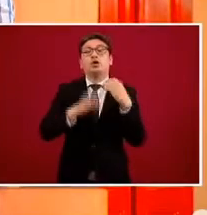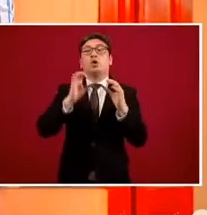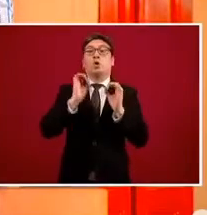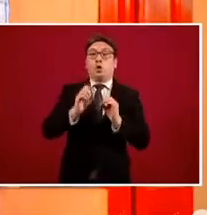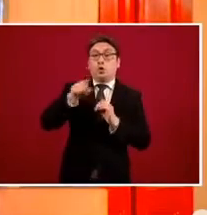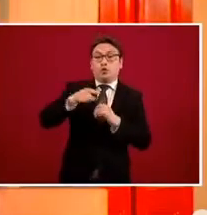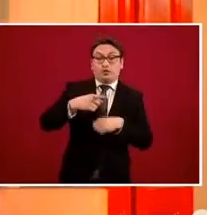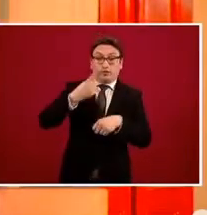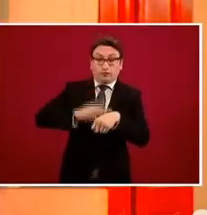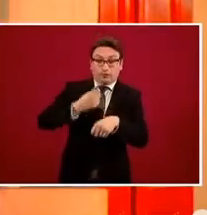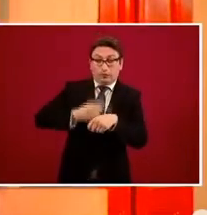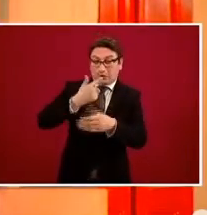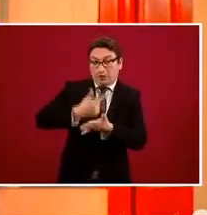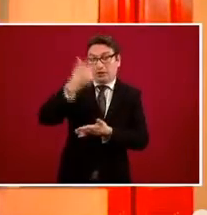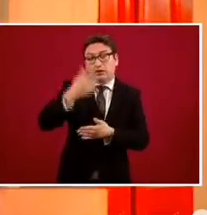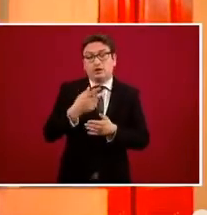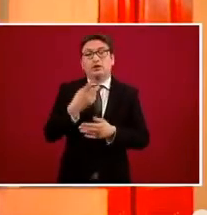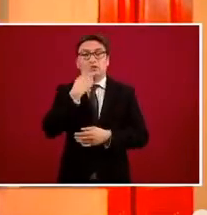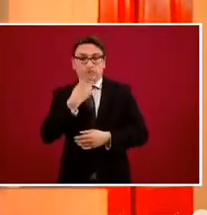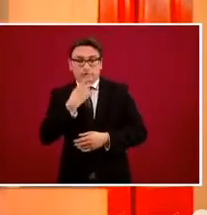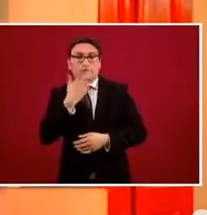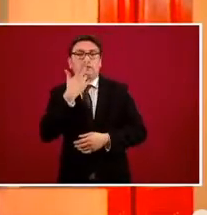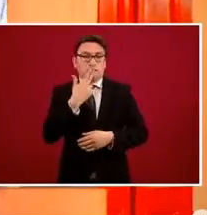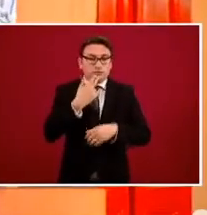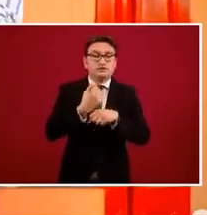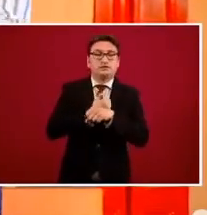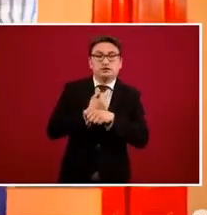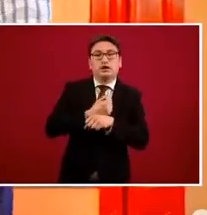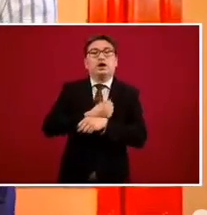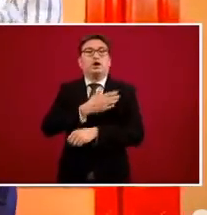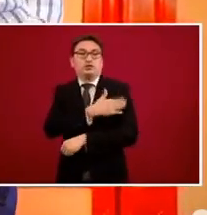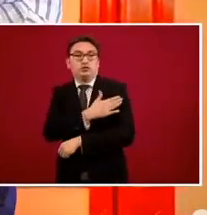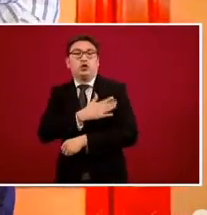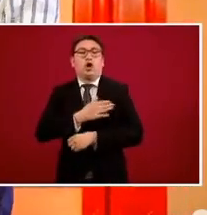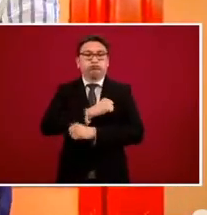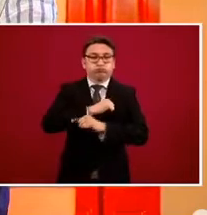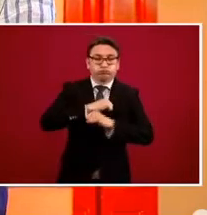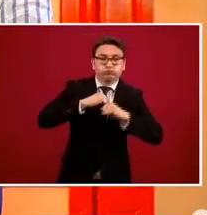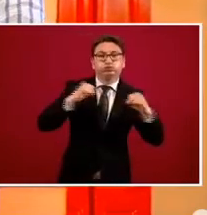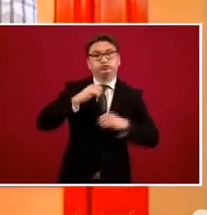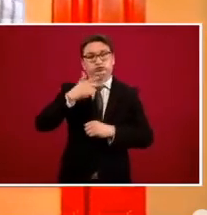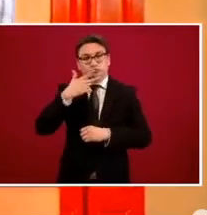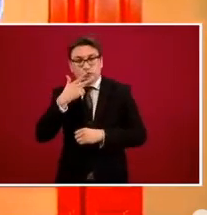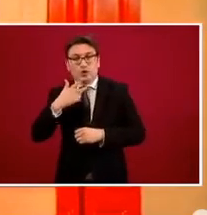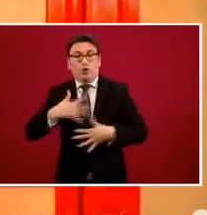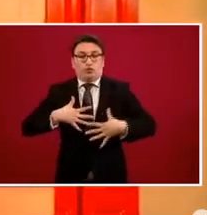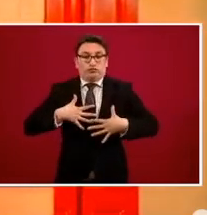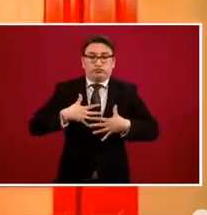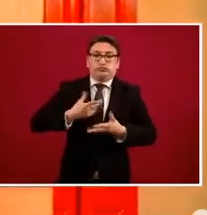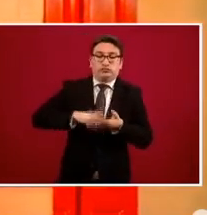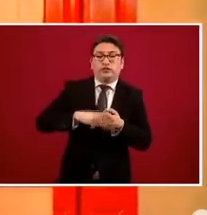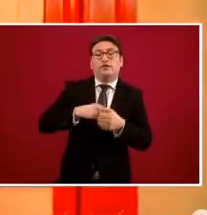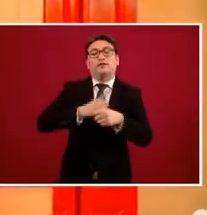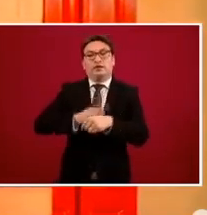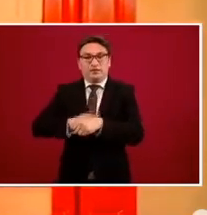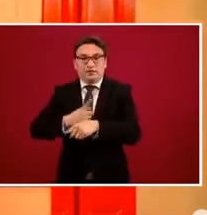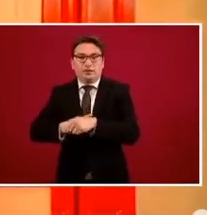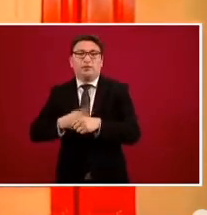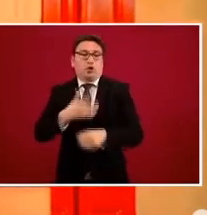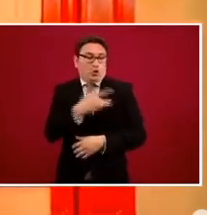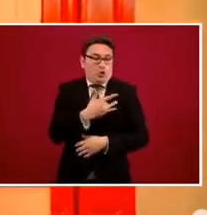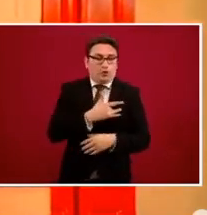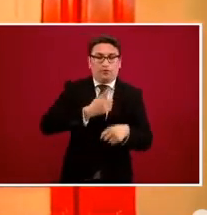factor such as being a pregnant woman, a person over 60, or having obesity, hypertension,